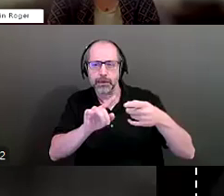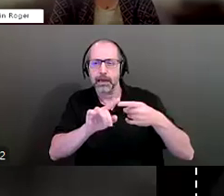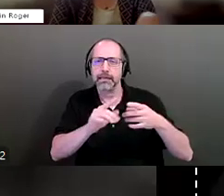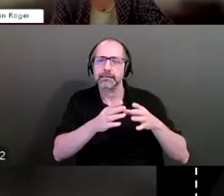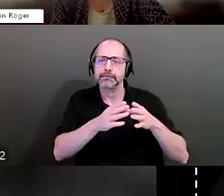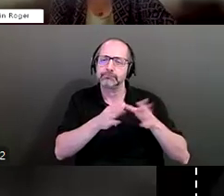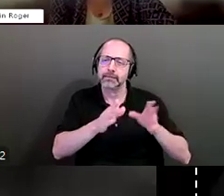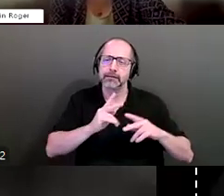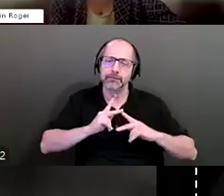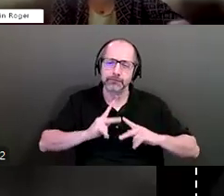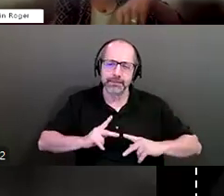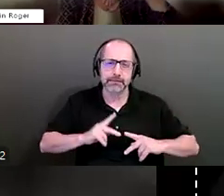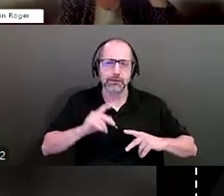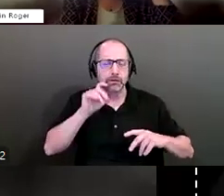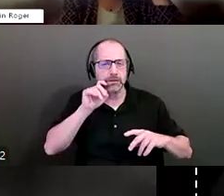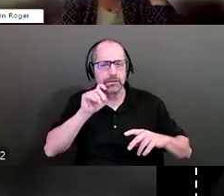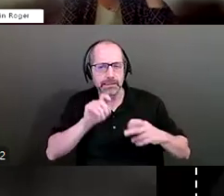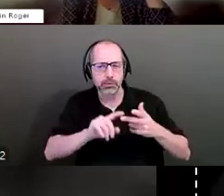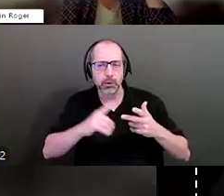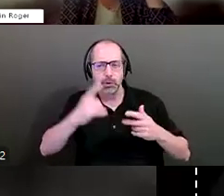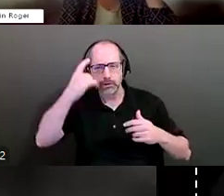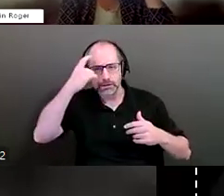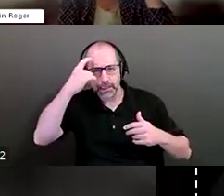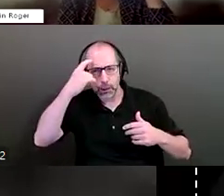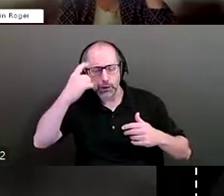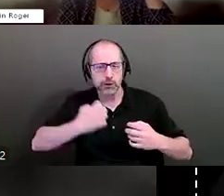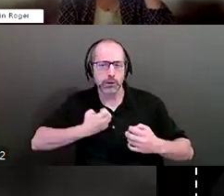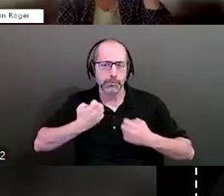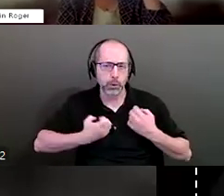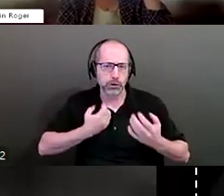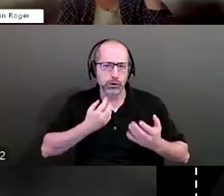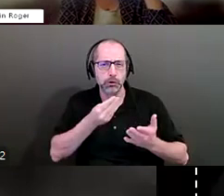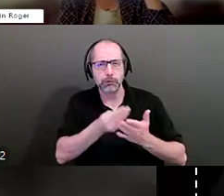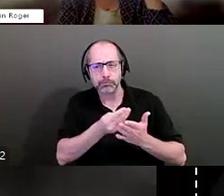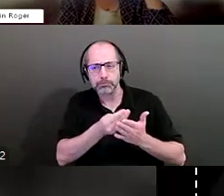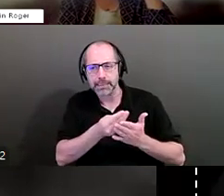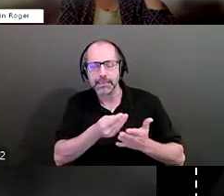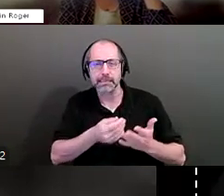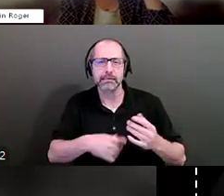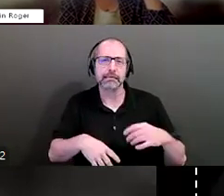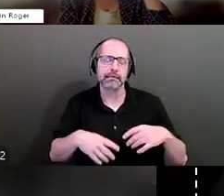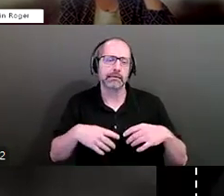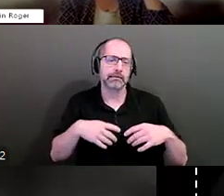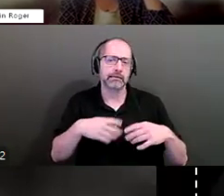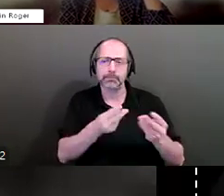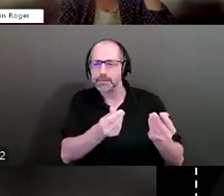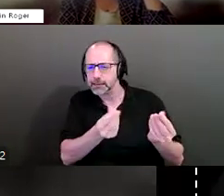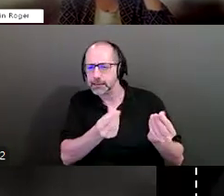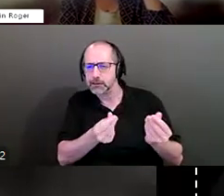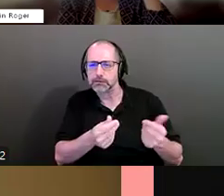sexual, psychological, and emotional abuse, financial and material abuse, abandonment, neglect, and serious loss of dignity and